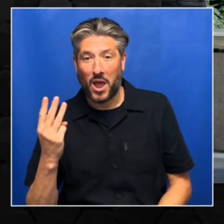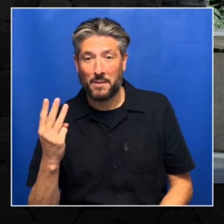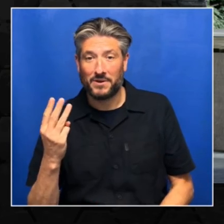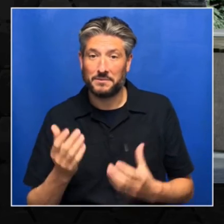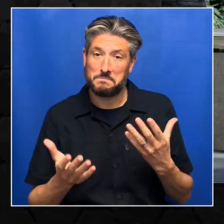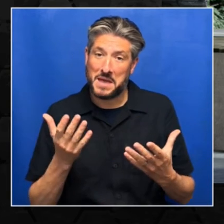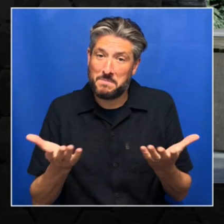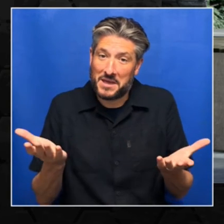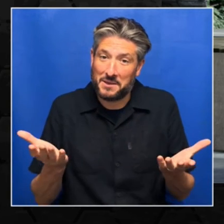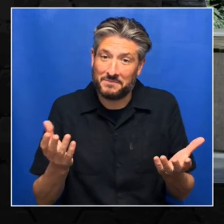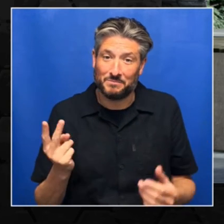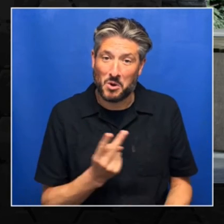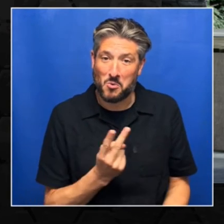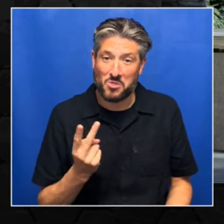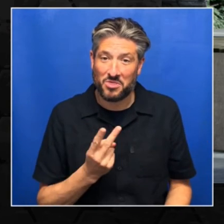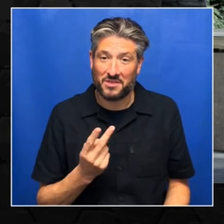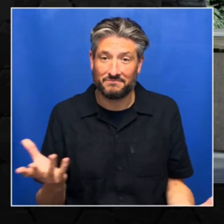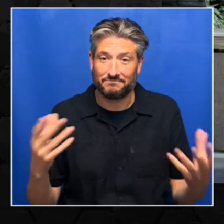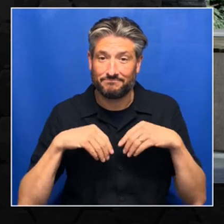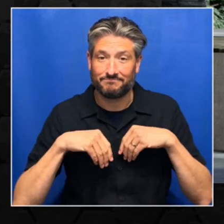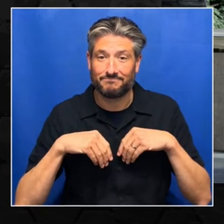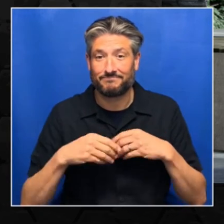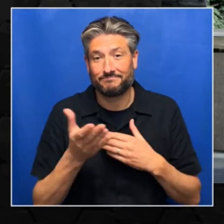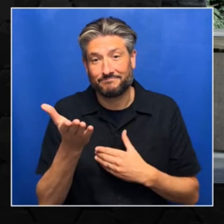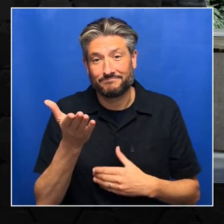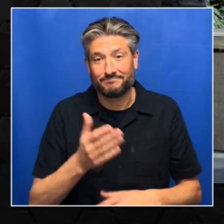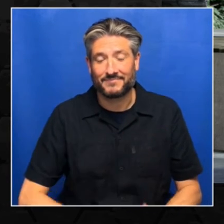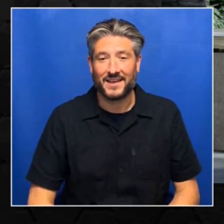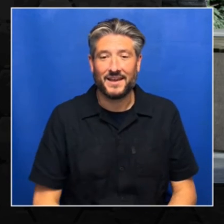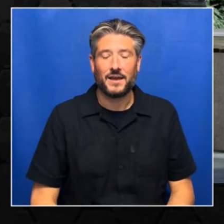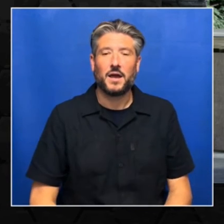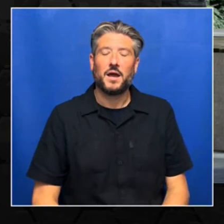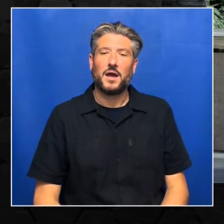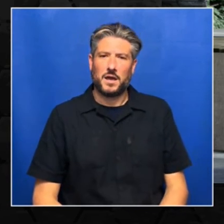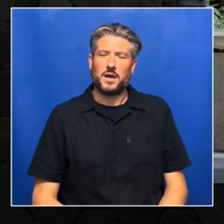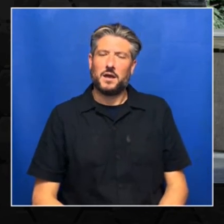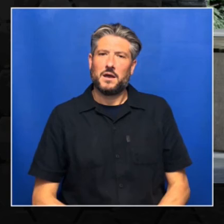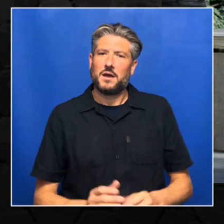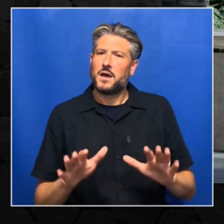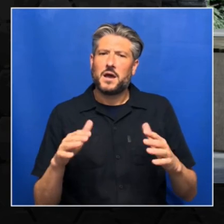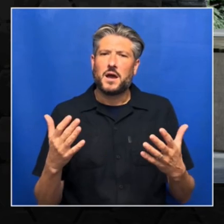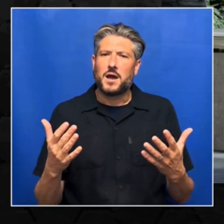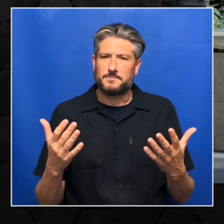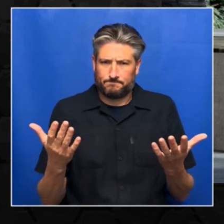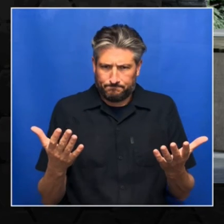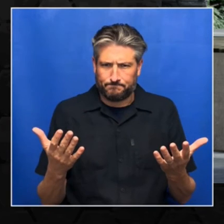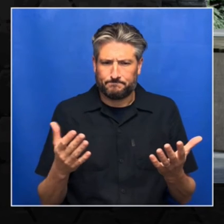Yeah, there is one question. How can we start a startup in the field of ML?